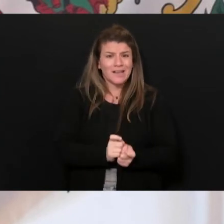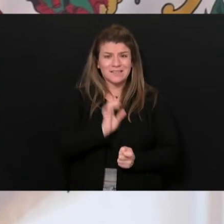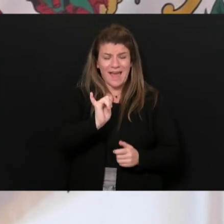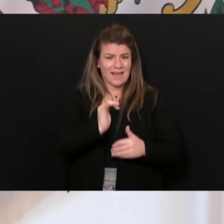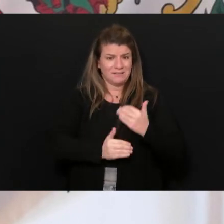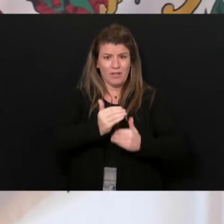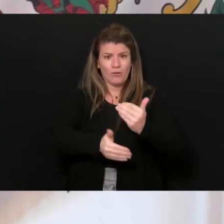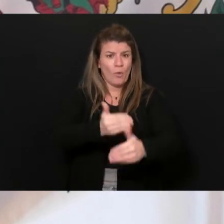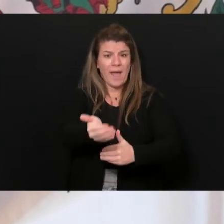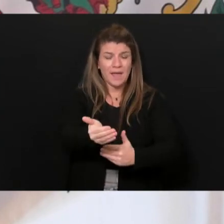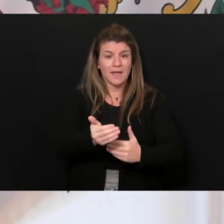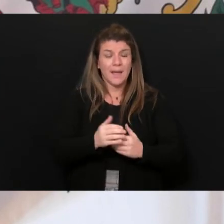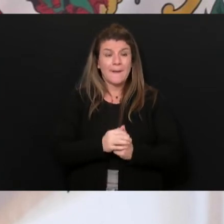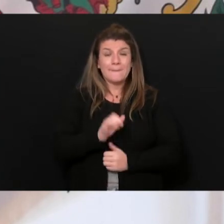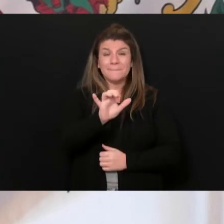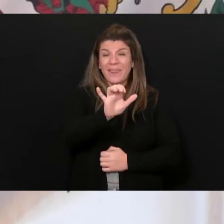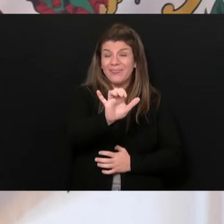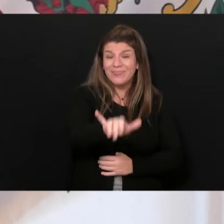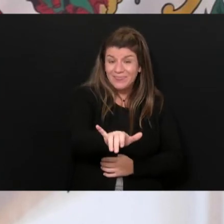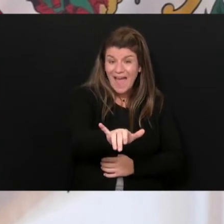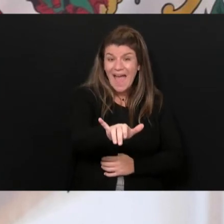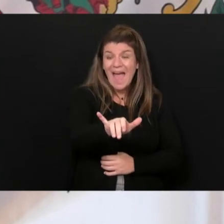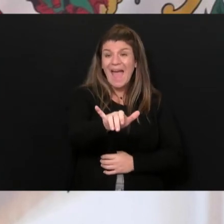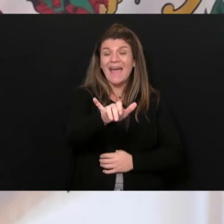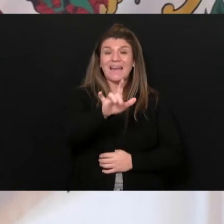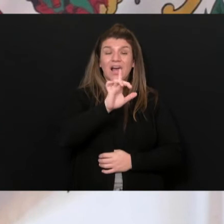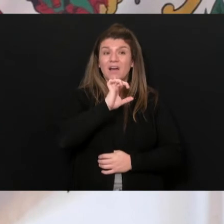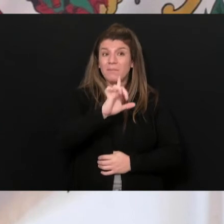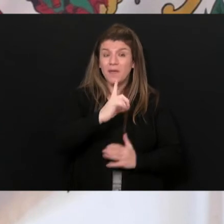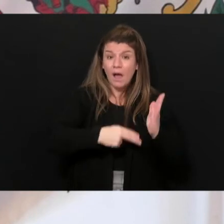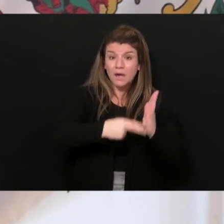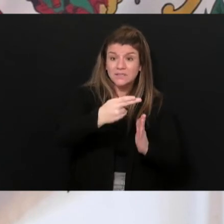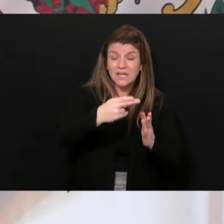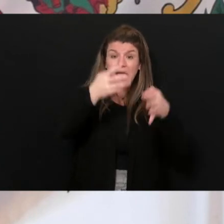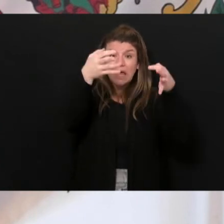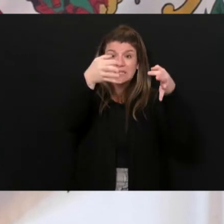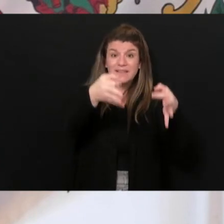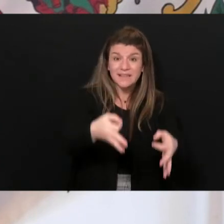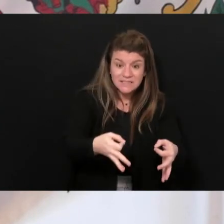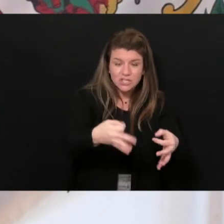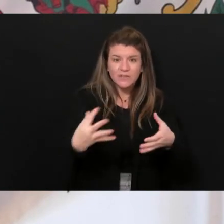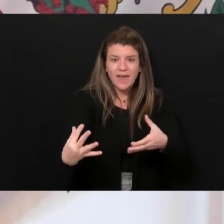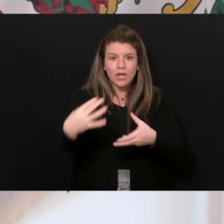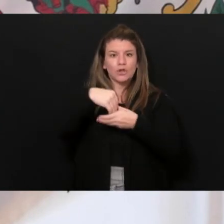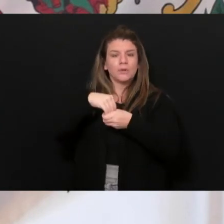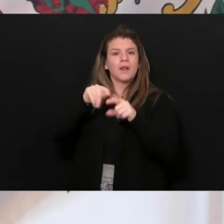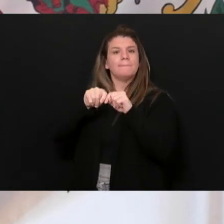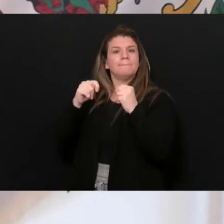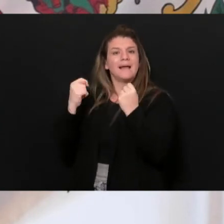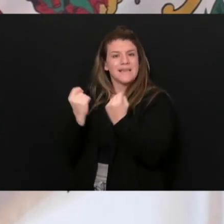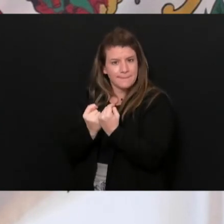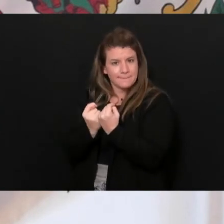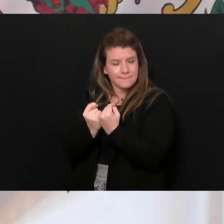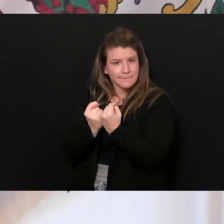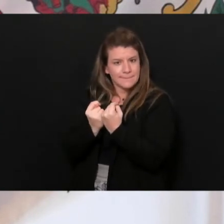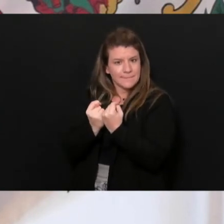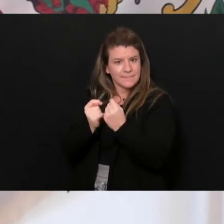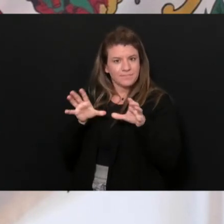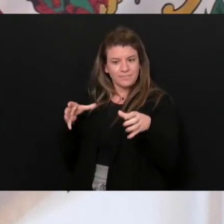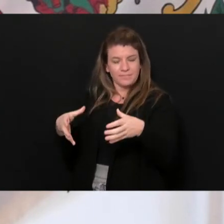that. But that is absolutely, totally the decision of a lot of people. They made this decision as